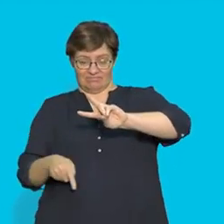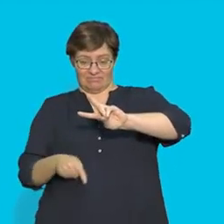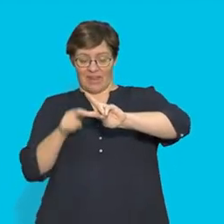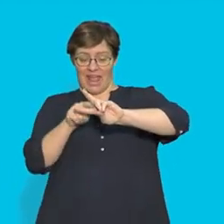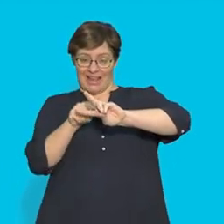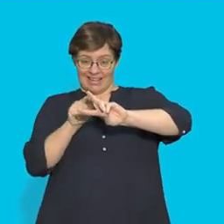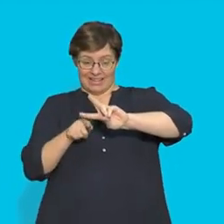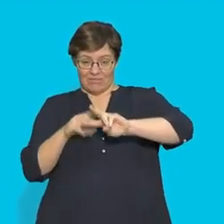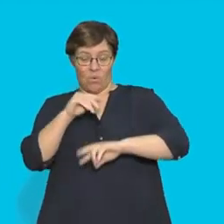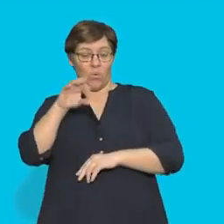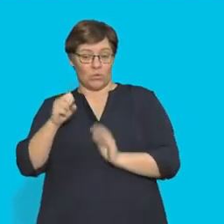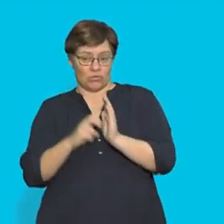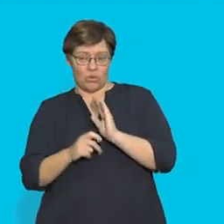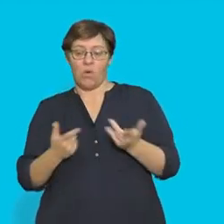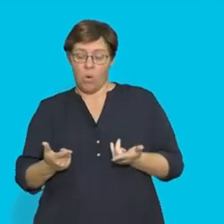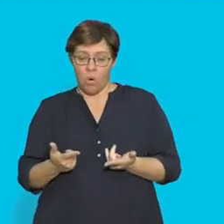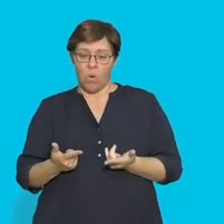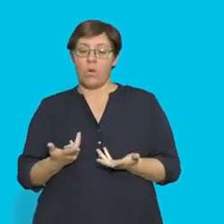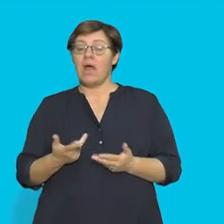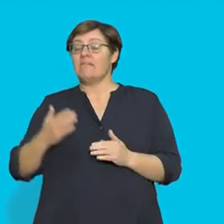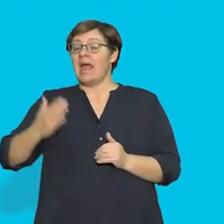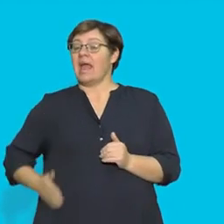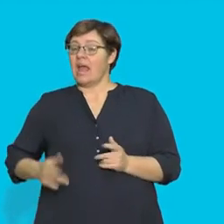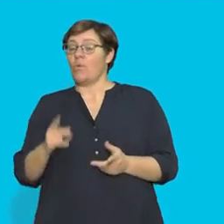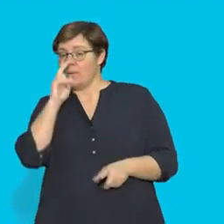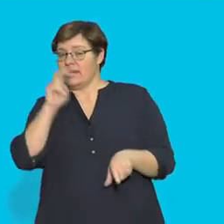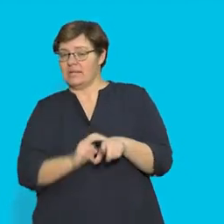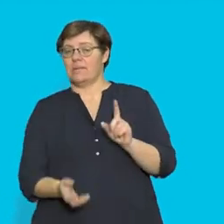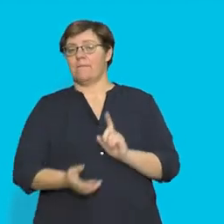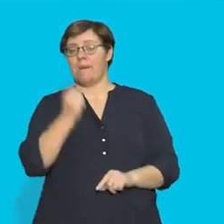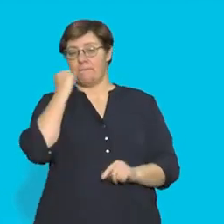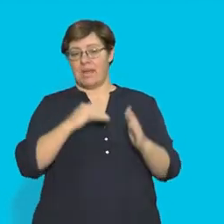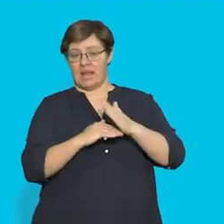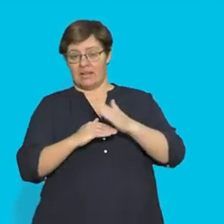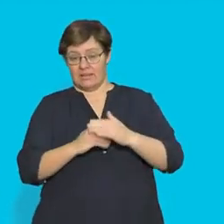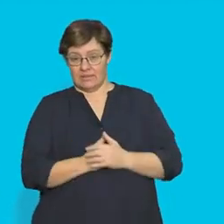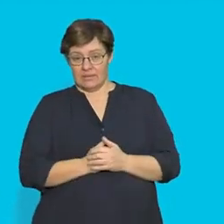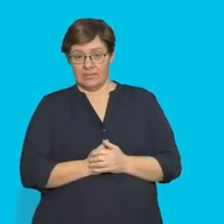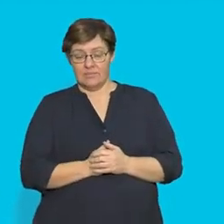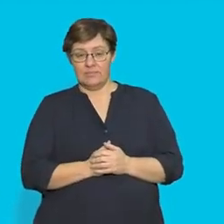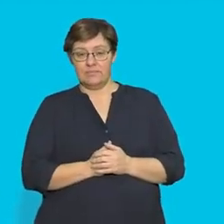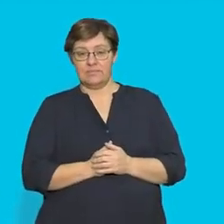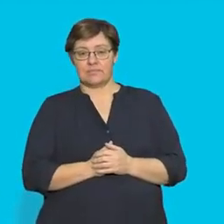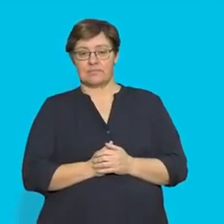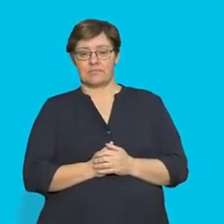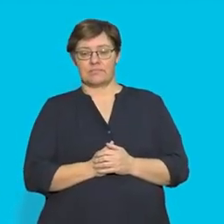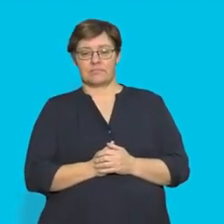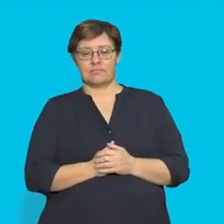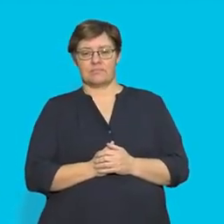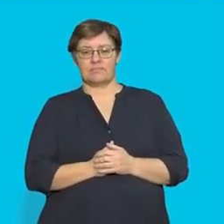have the included angle, or we can find an angle if we've given three sides of a triangle.